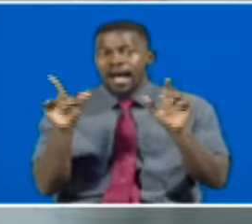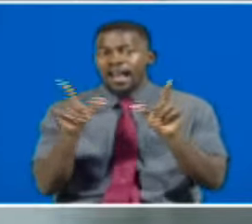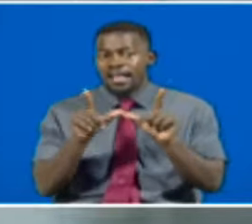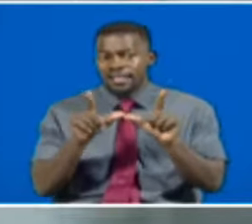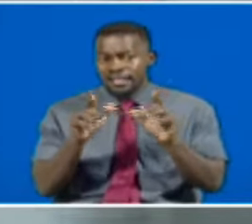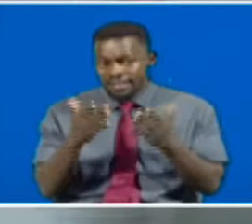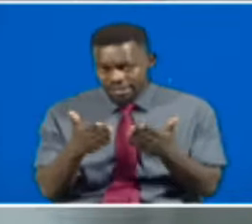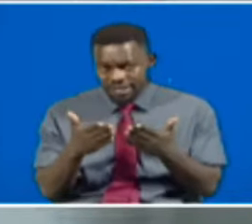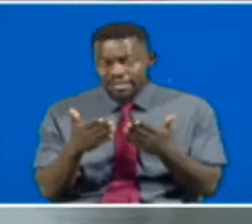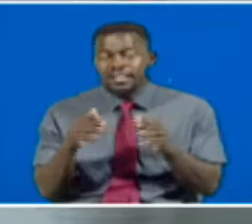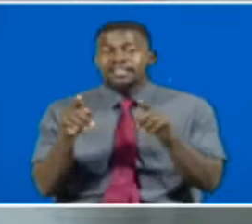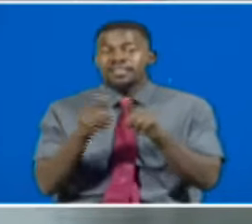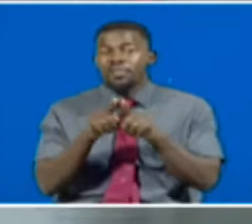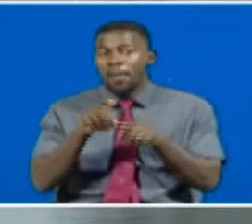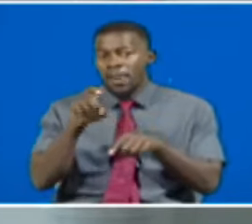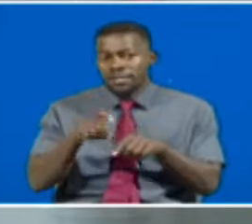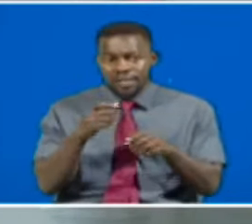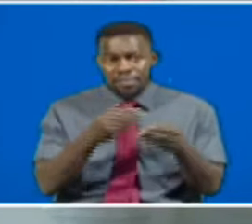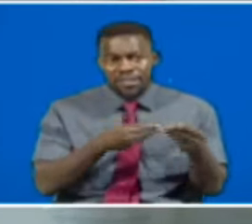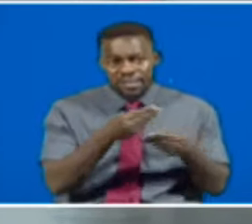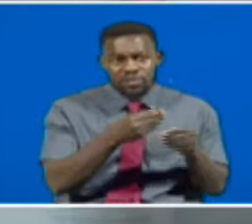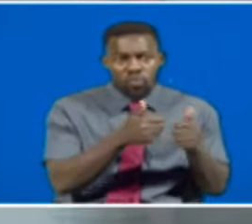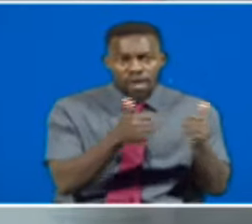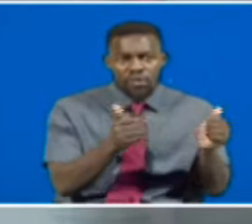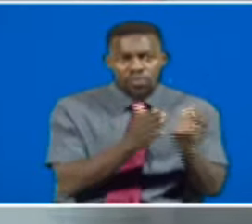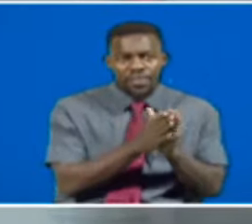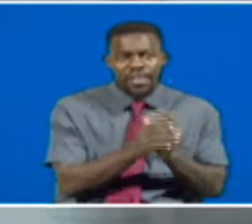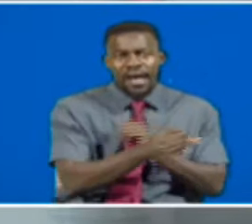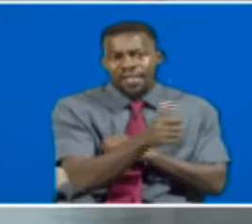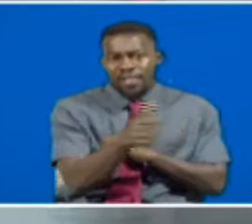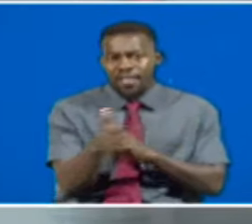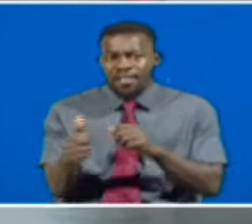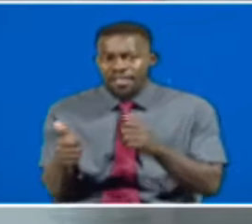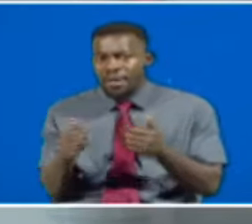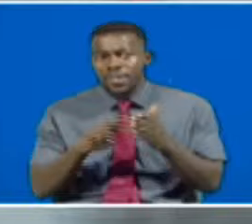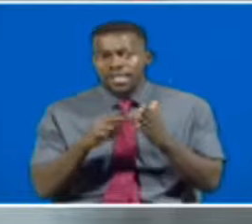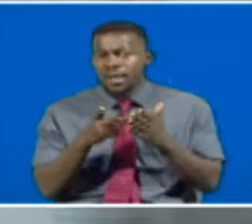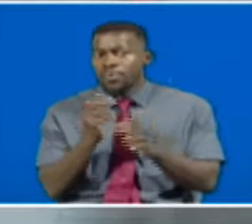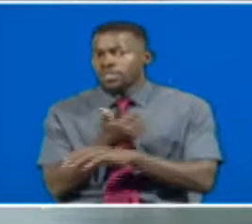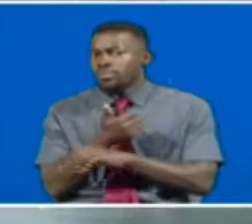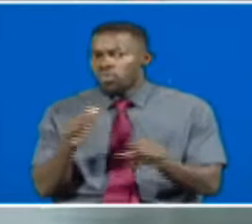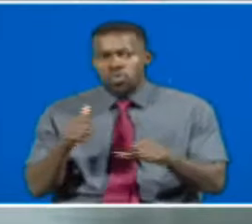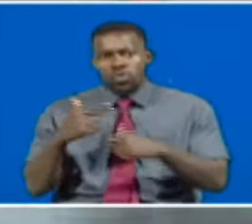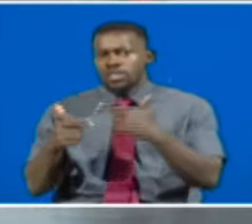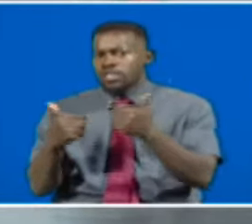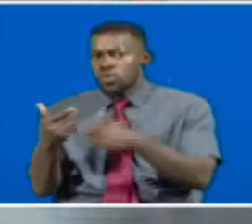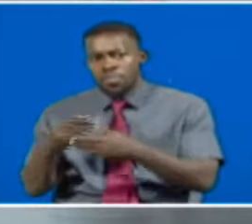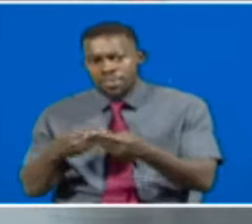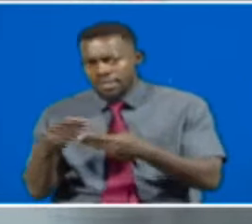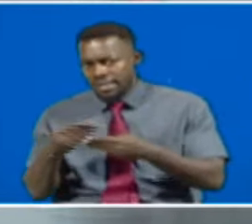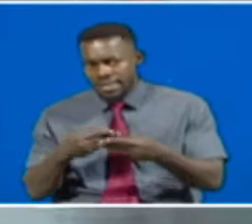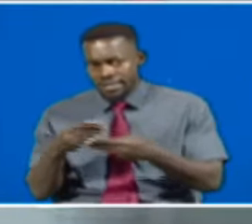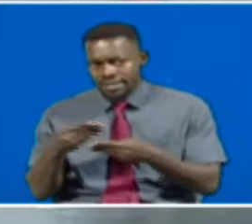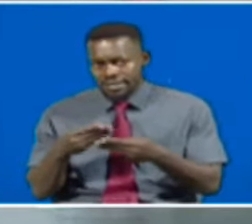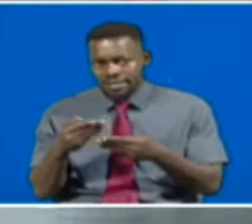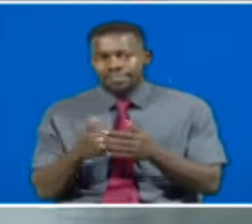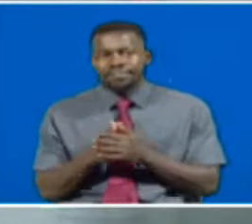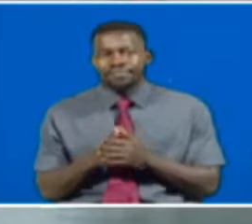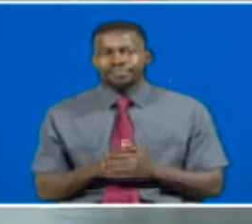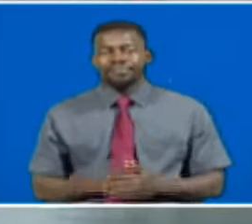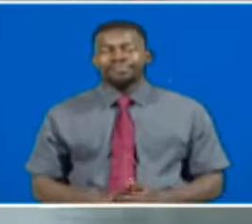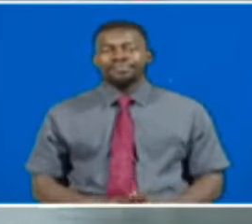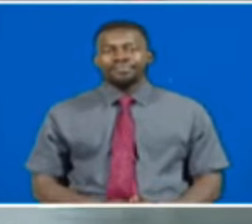associated with such holder shall not be licensed as a commercial miller, broker, roaster, agent or warehouseman.